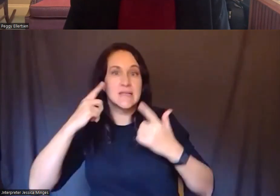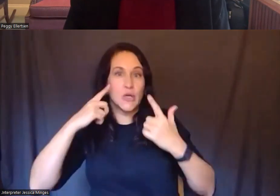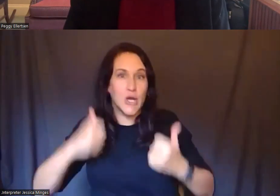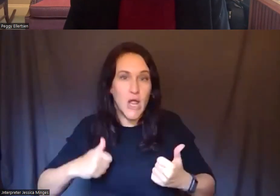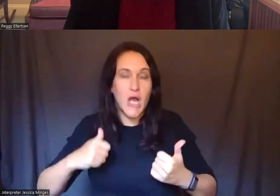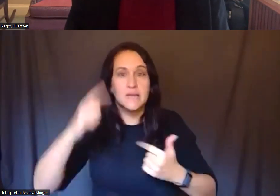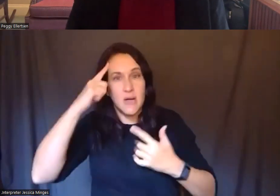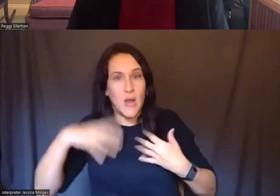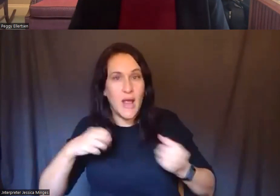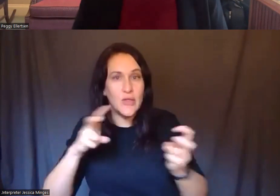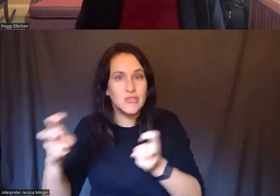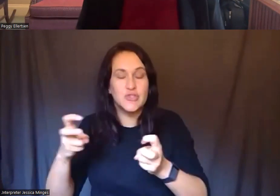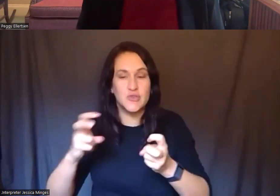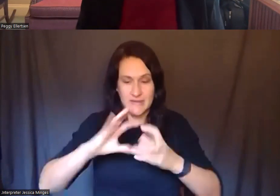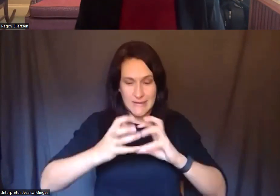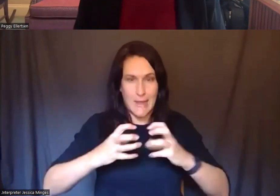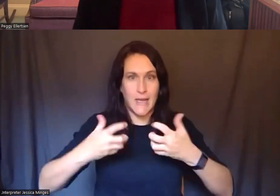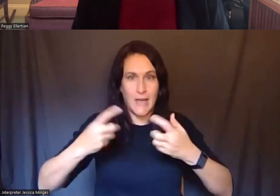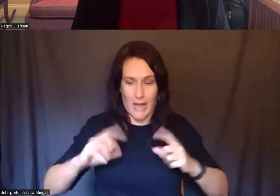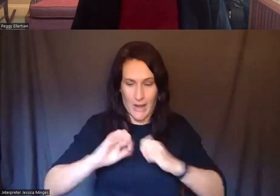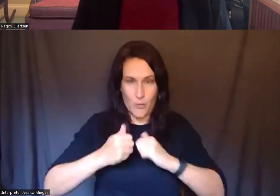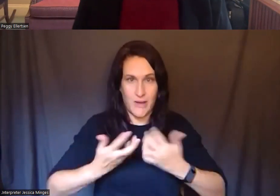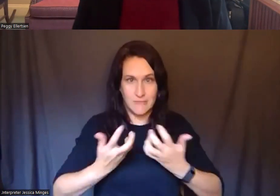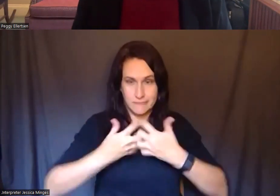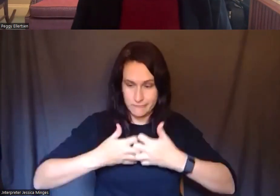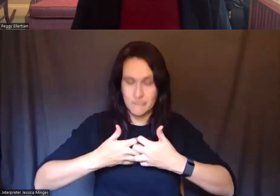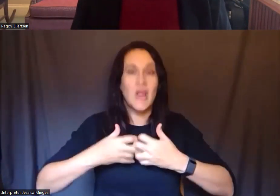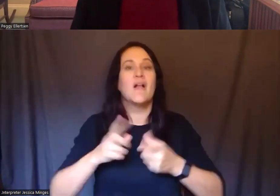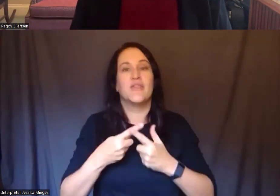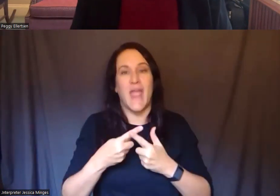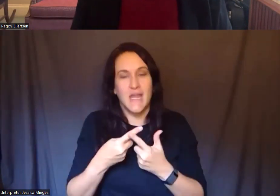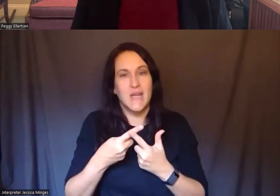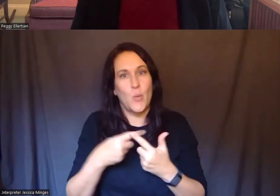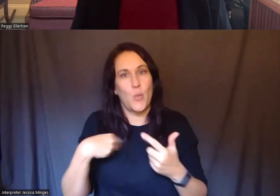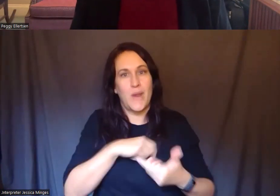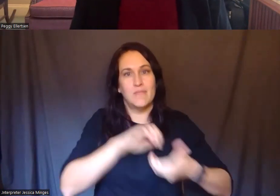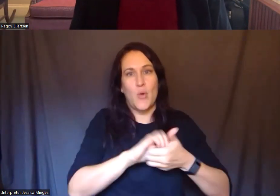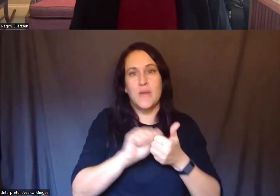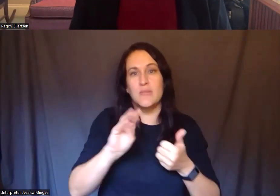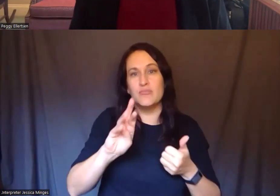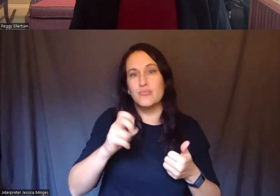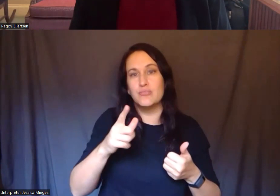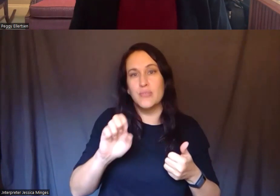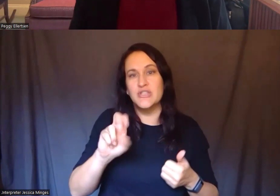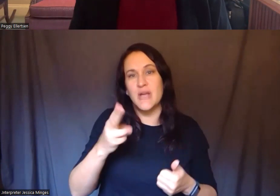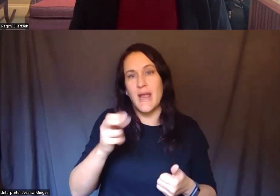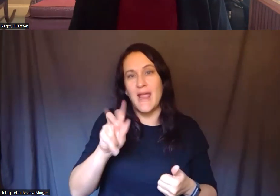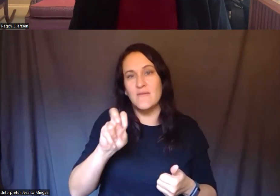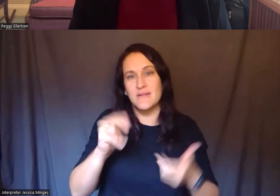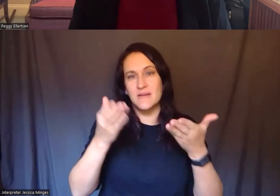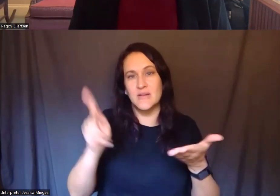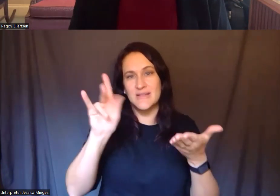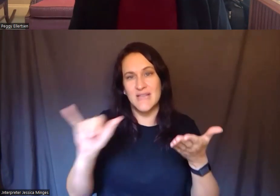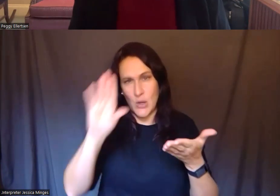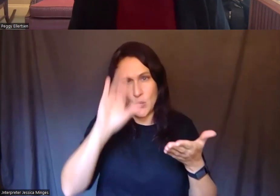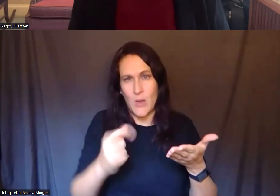loss, then we actually have partnered with Bridgehaven here in Kentucky, and we are growing our peer support network. I know at least one of our newly